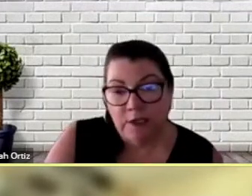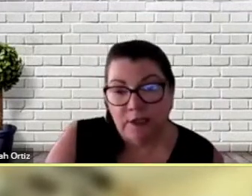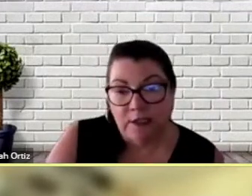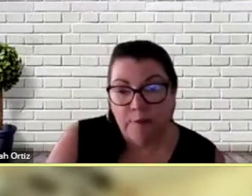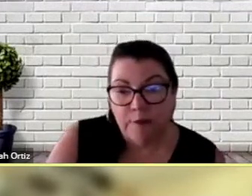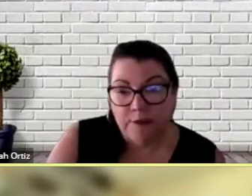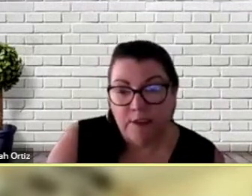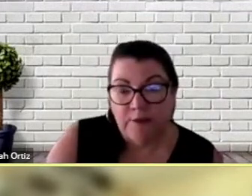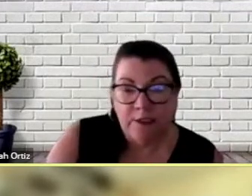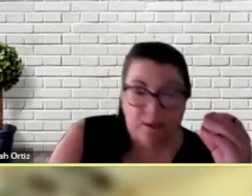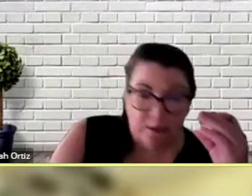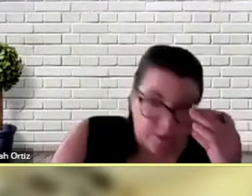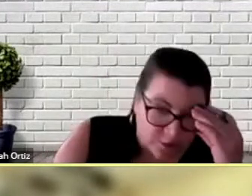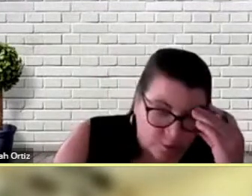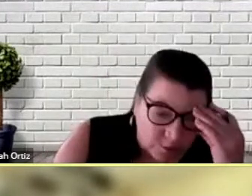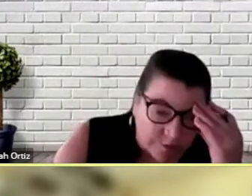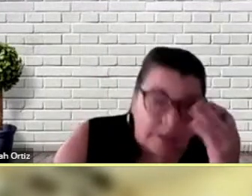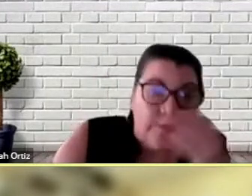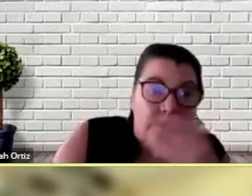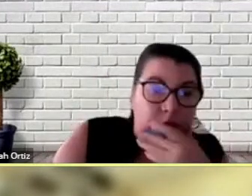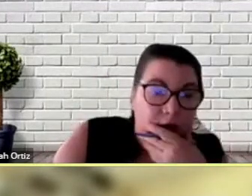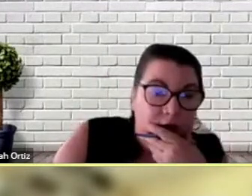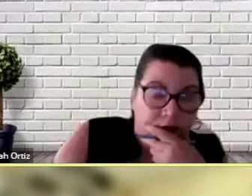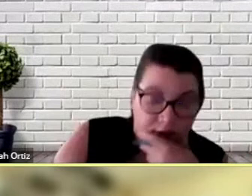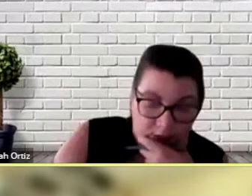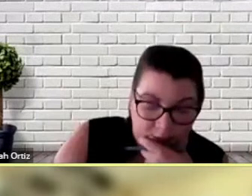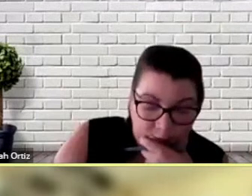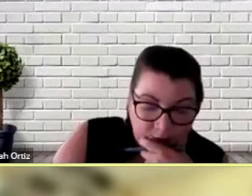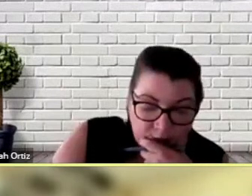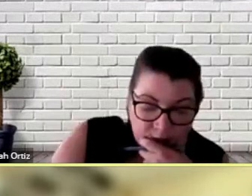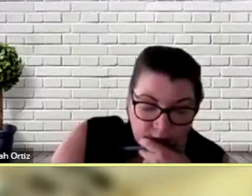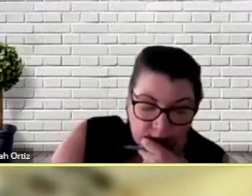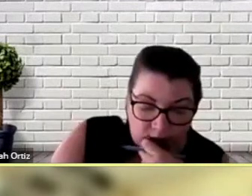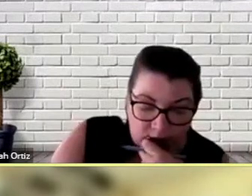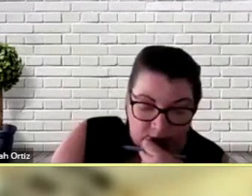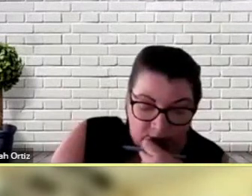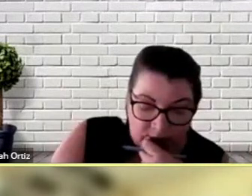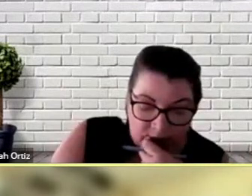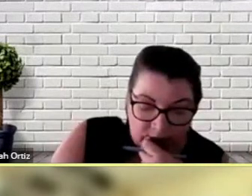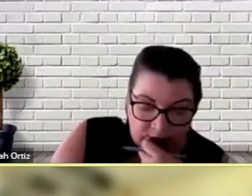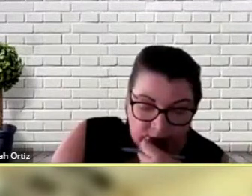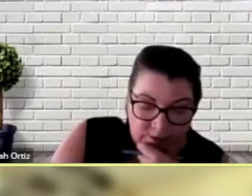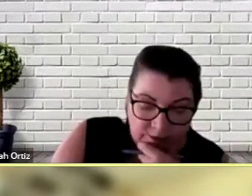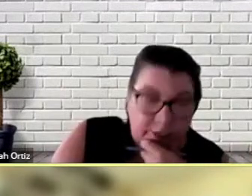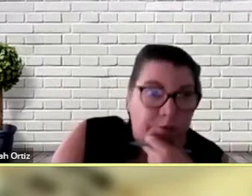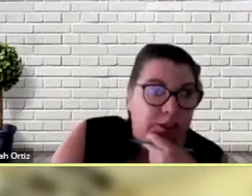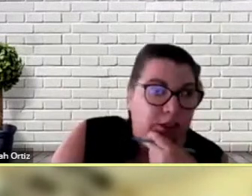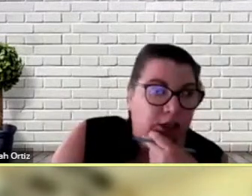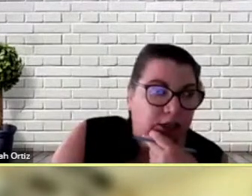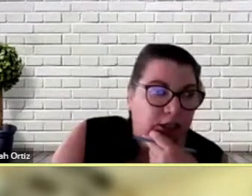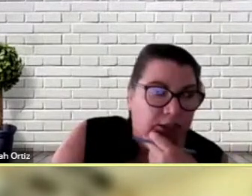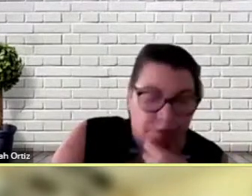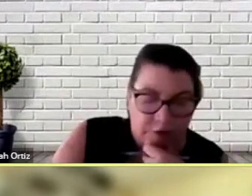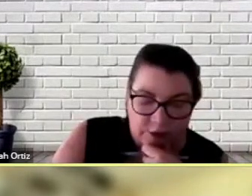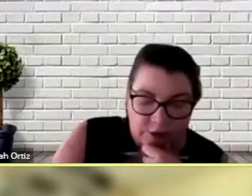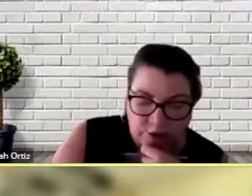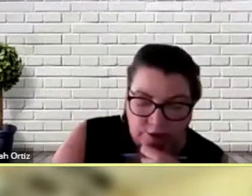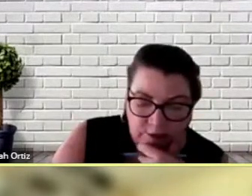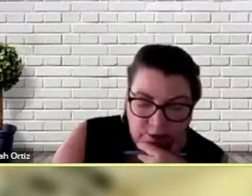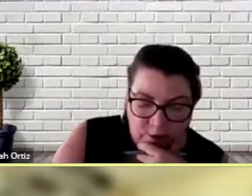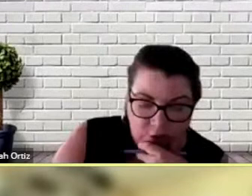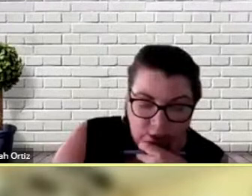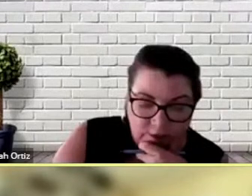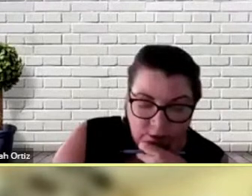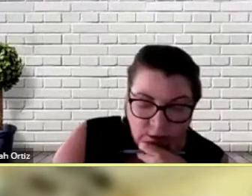the more, if not the most significant decision we will make as a board in our time. That has not escaped, I think, the